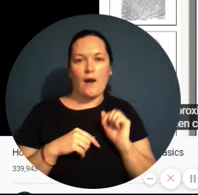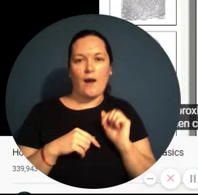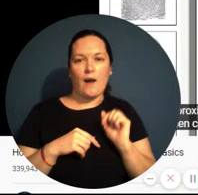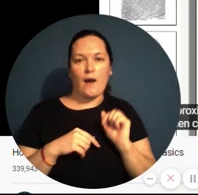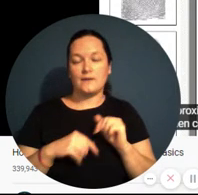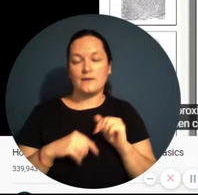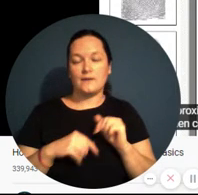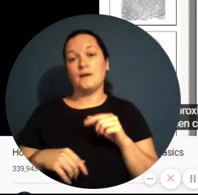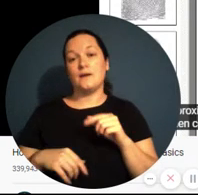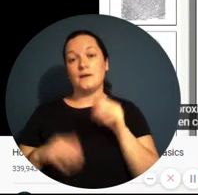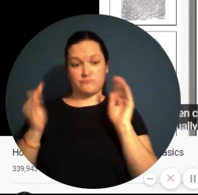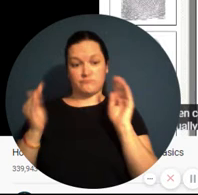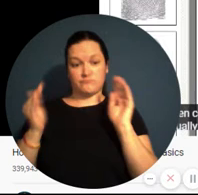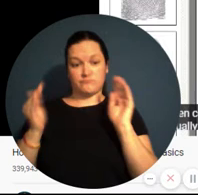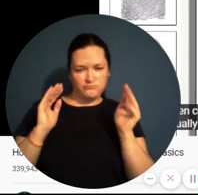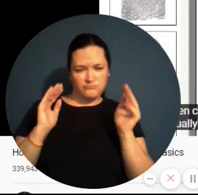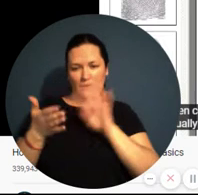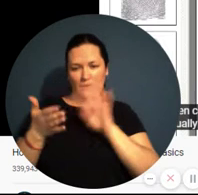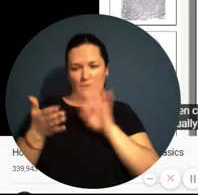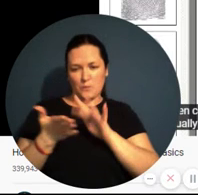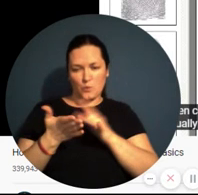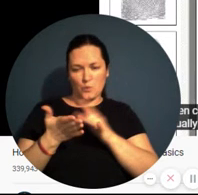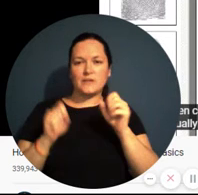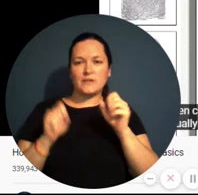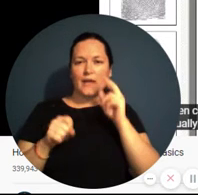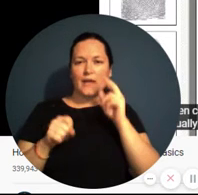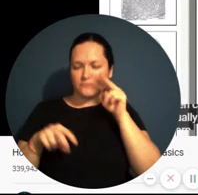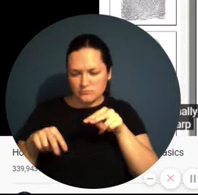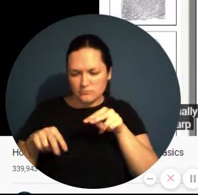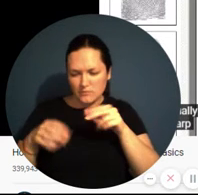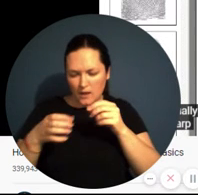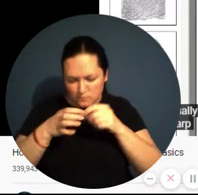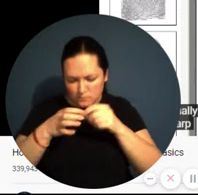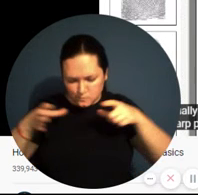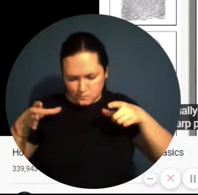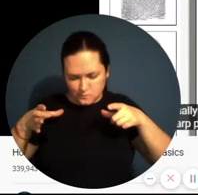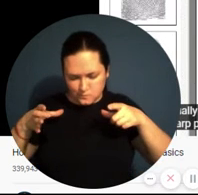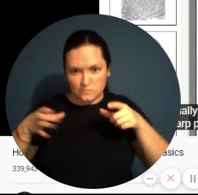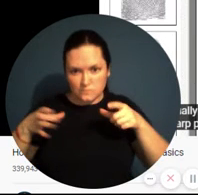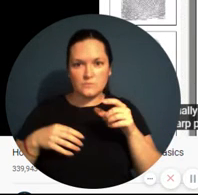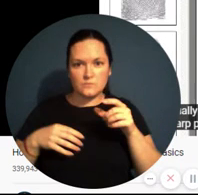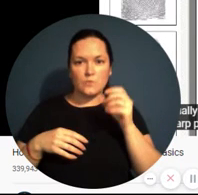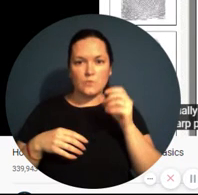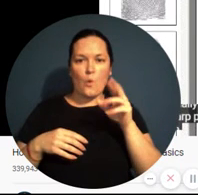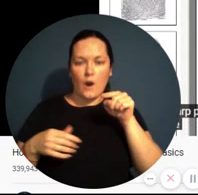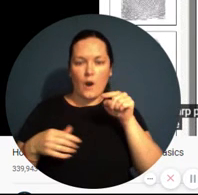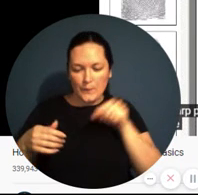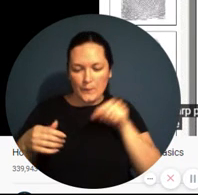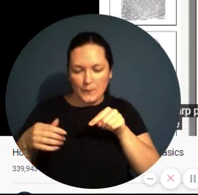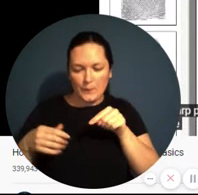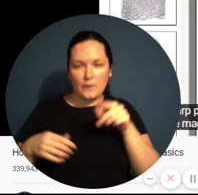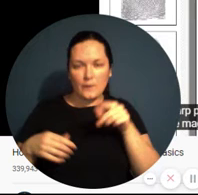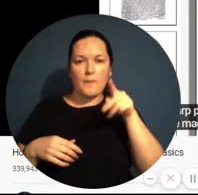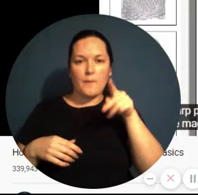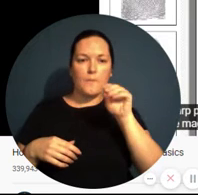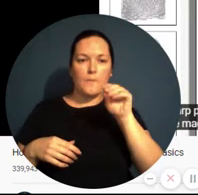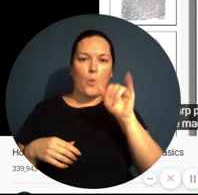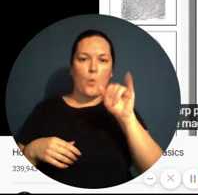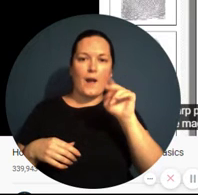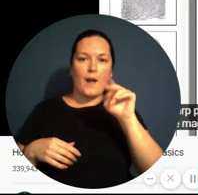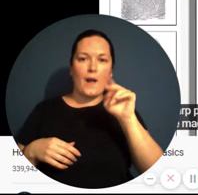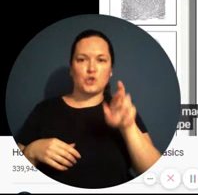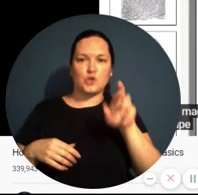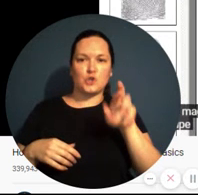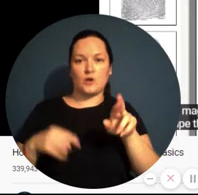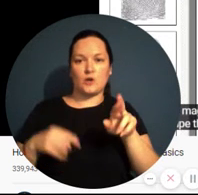comparing fingerprints, you can usually use a magnifier and a pair of sharp pointers to keep track of things. The magnifier is like a large jeweler's